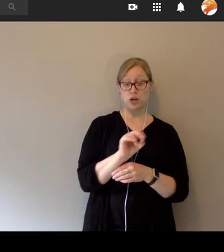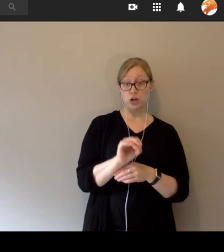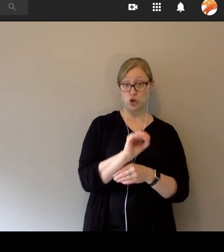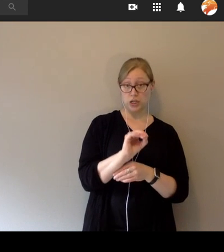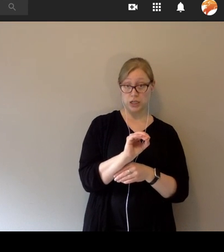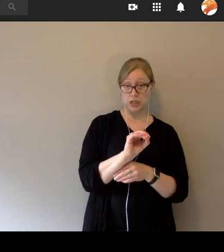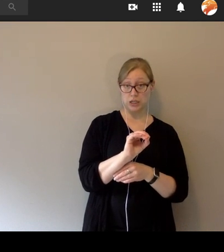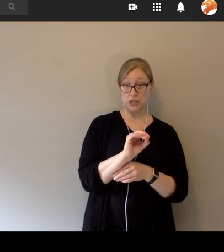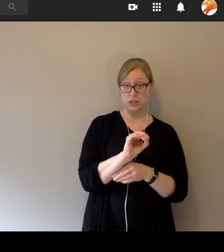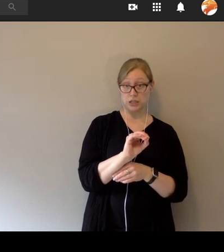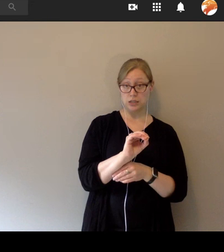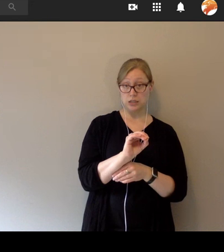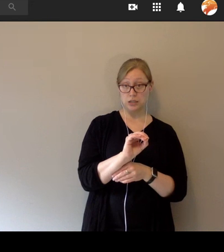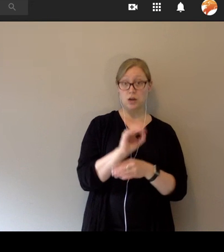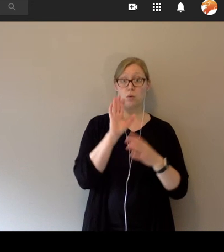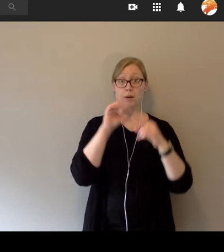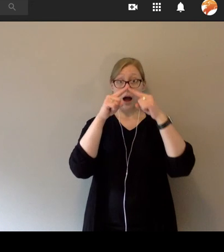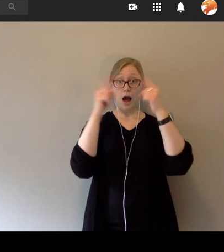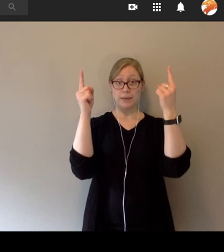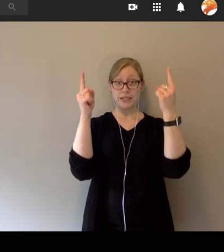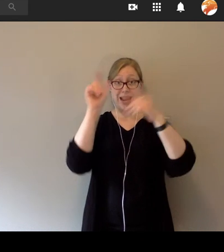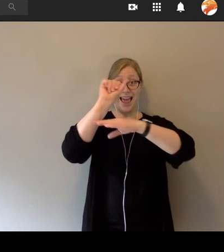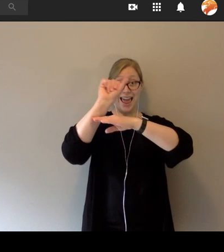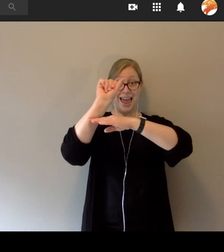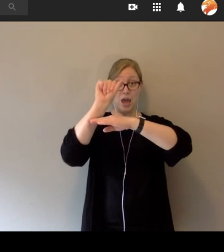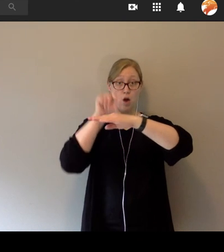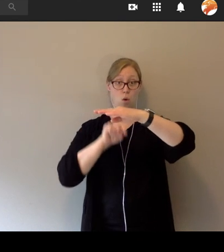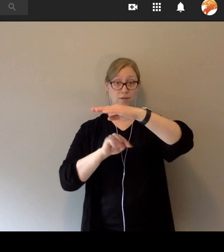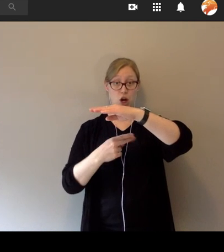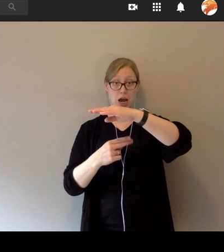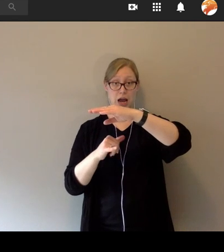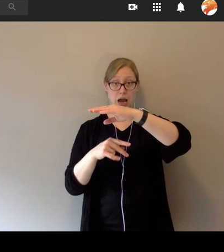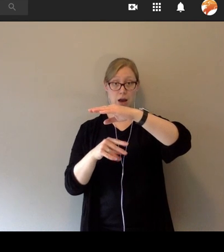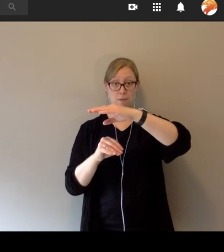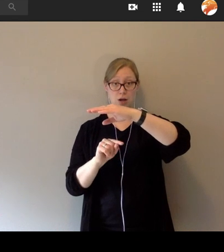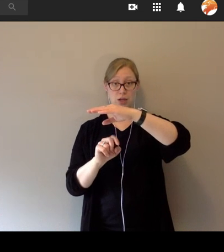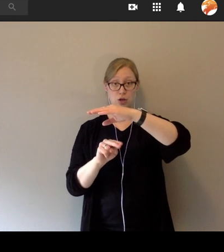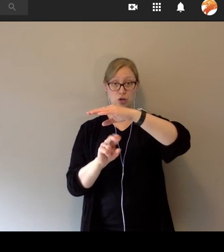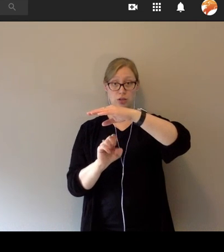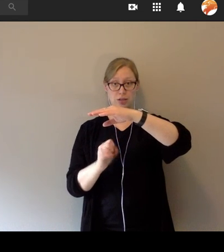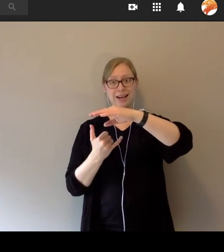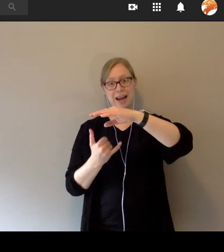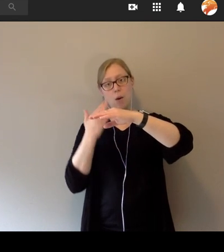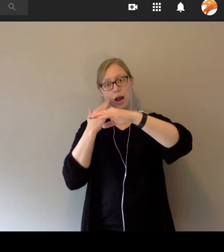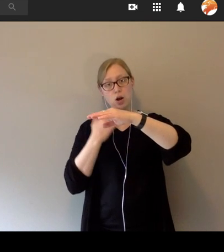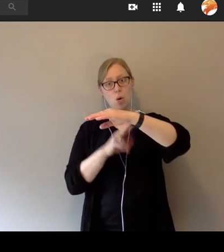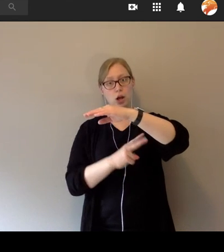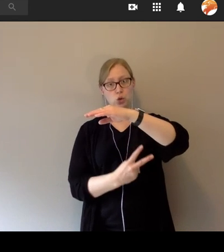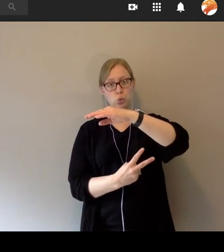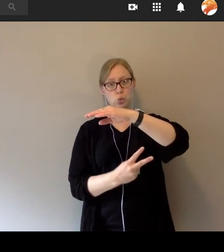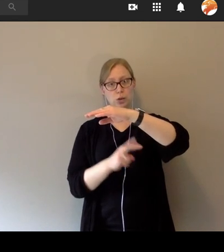is going to be opposite, which is a, over the hypotenuse, which I now know is 2 square root of 3.